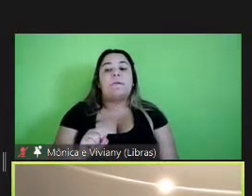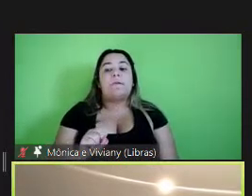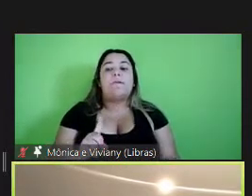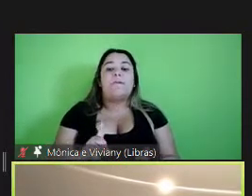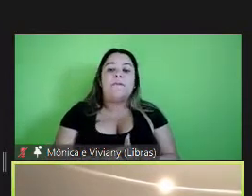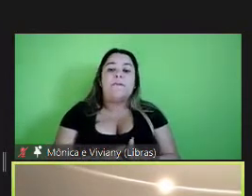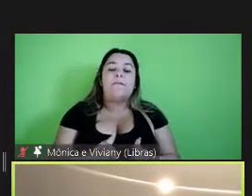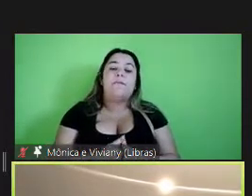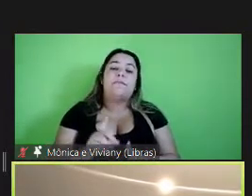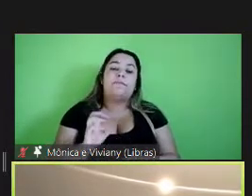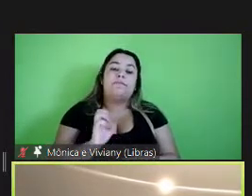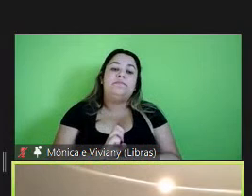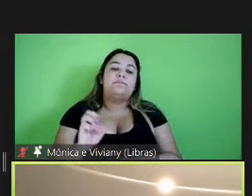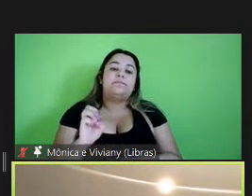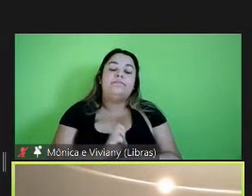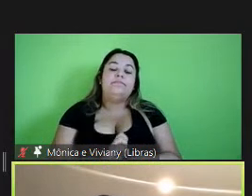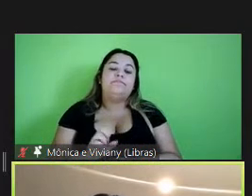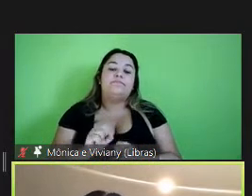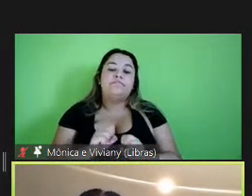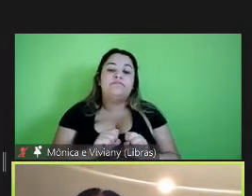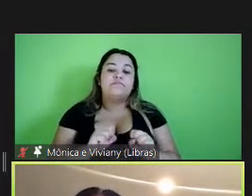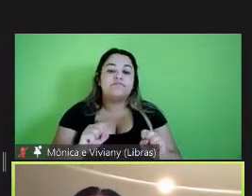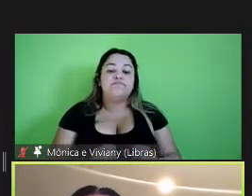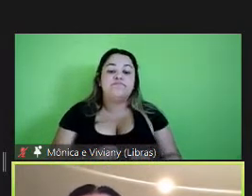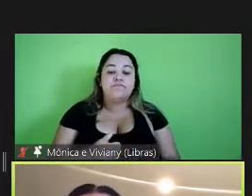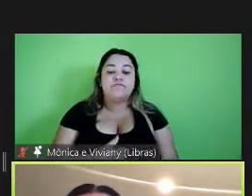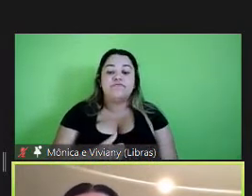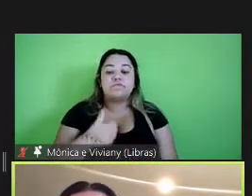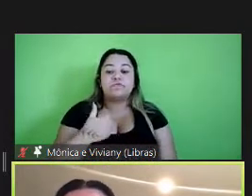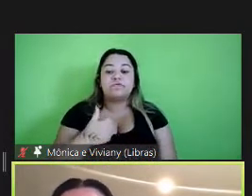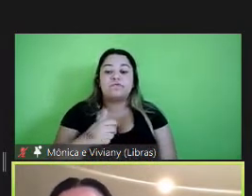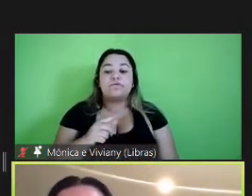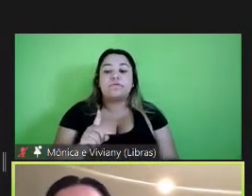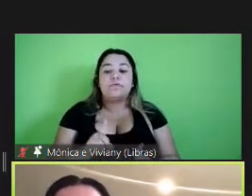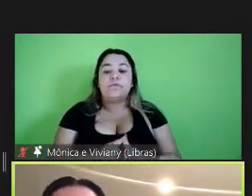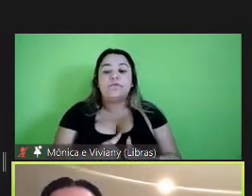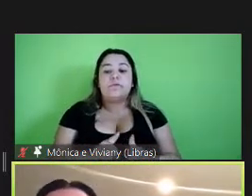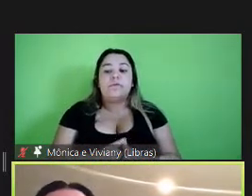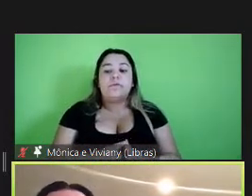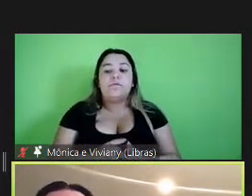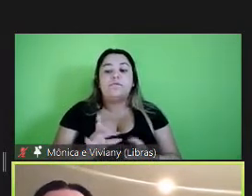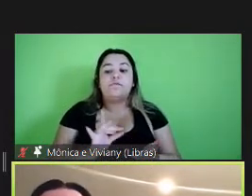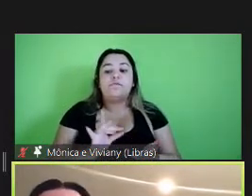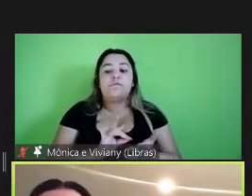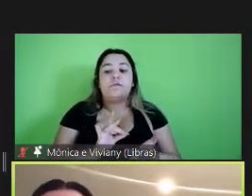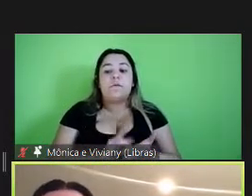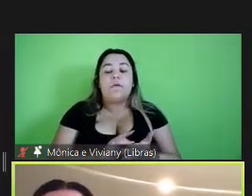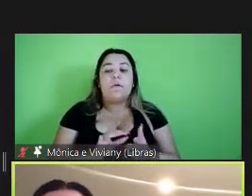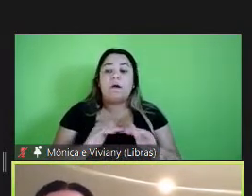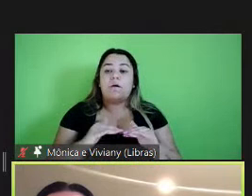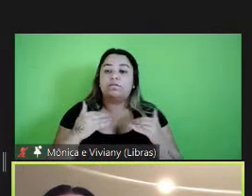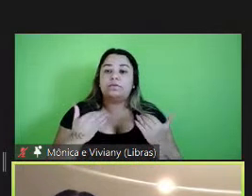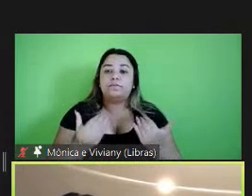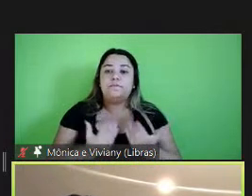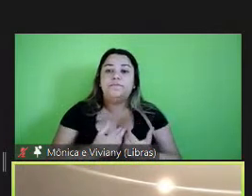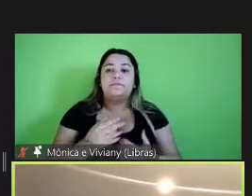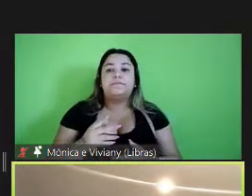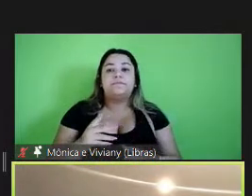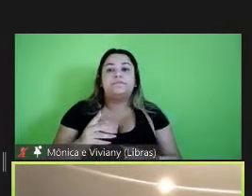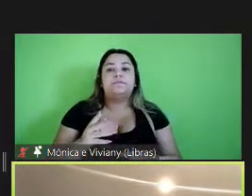as well from the start. And very much our community and voluntary partners were a very much a key part of this process as